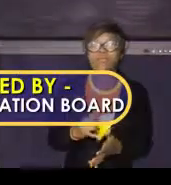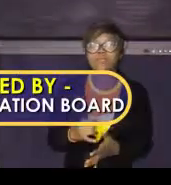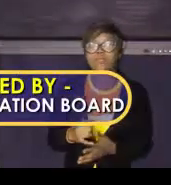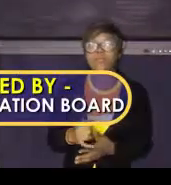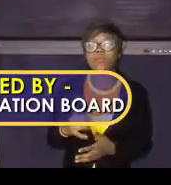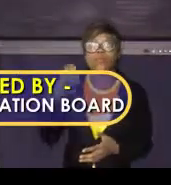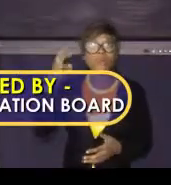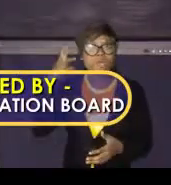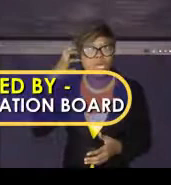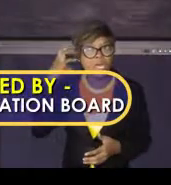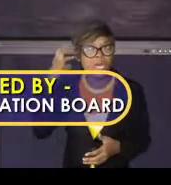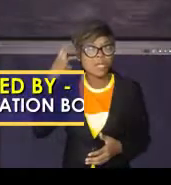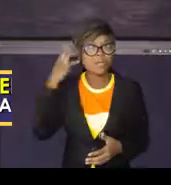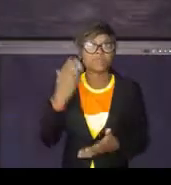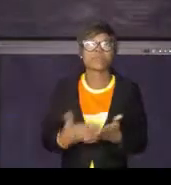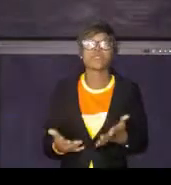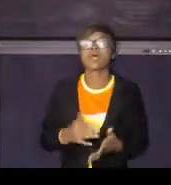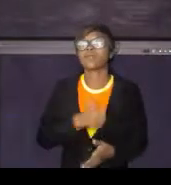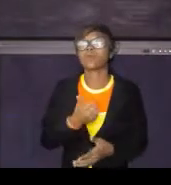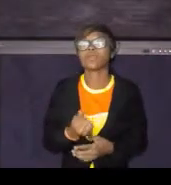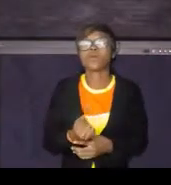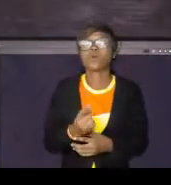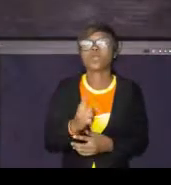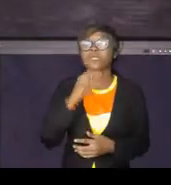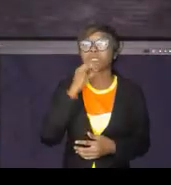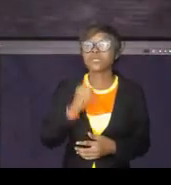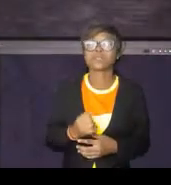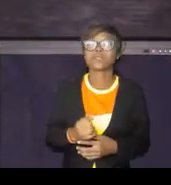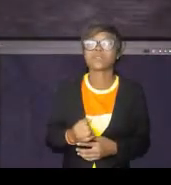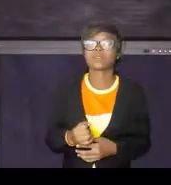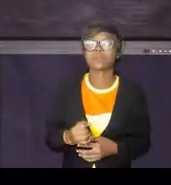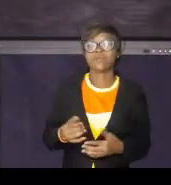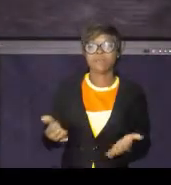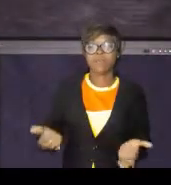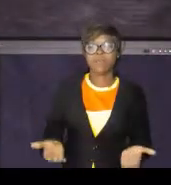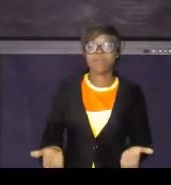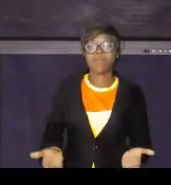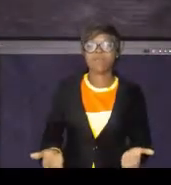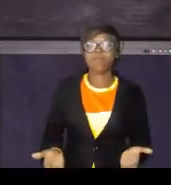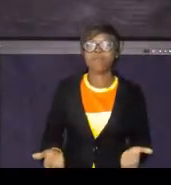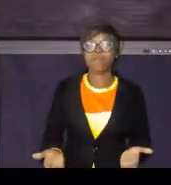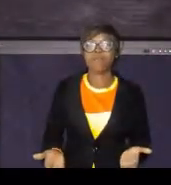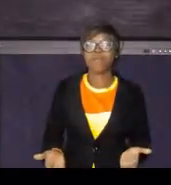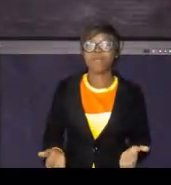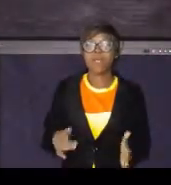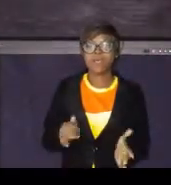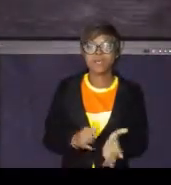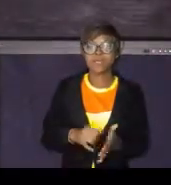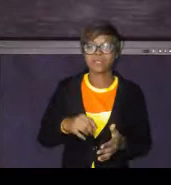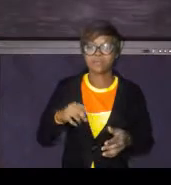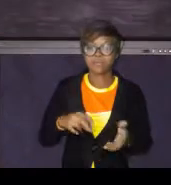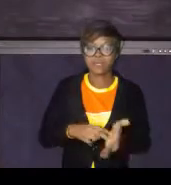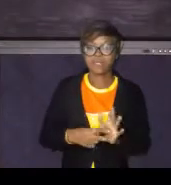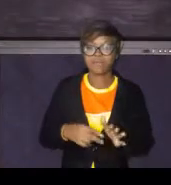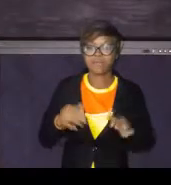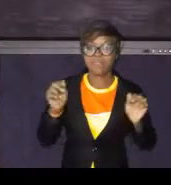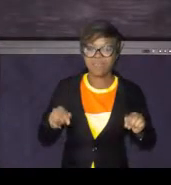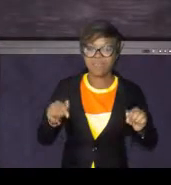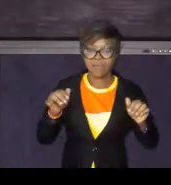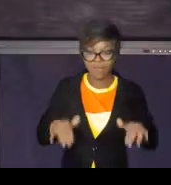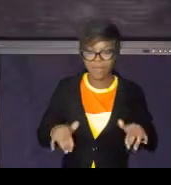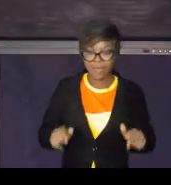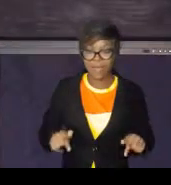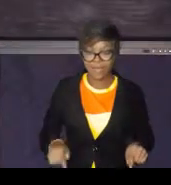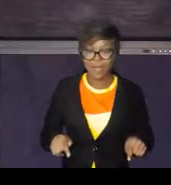That is a form of hearing. And the second one, H-A-R-E, hair. It means in this